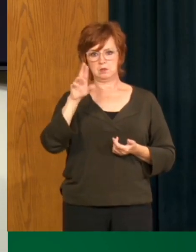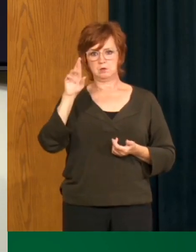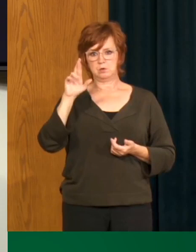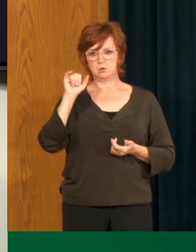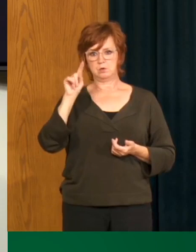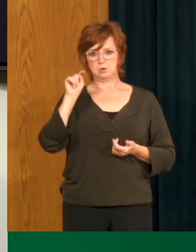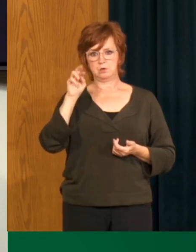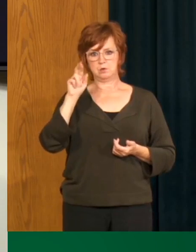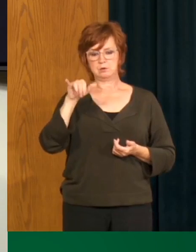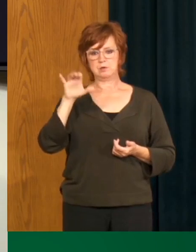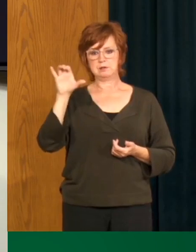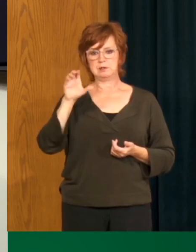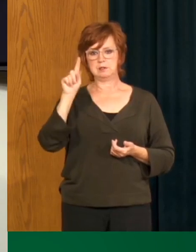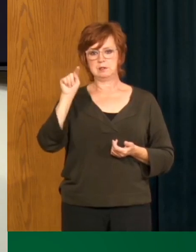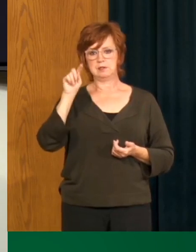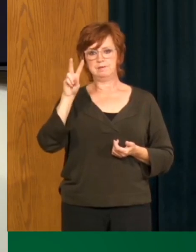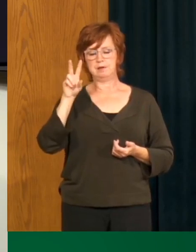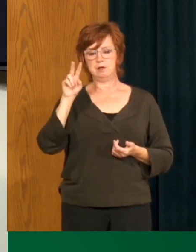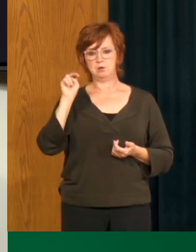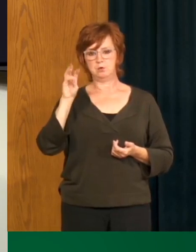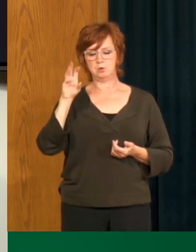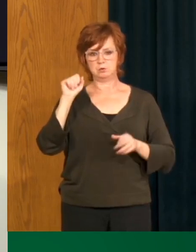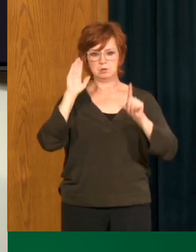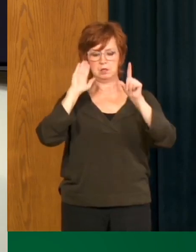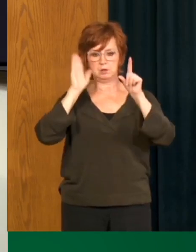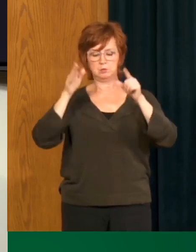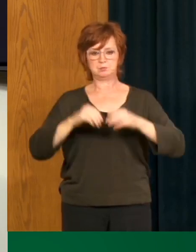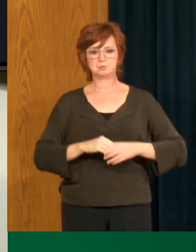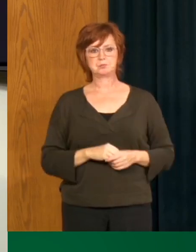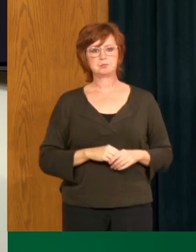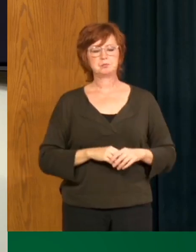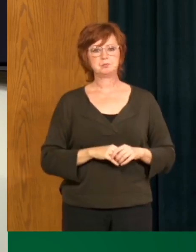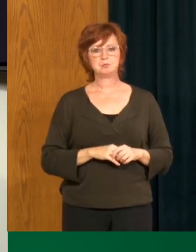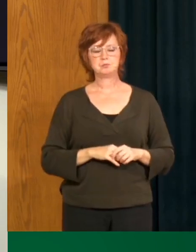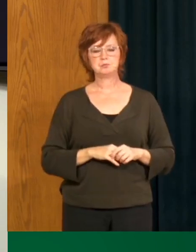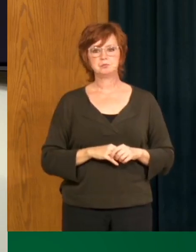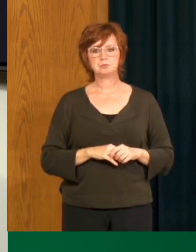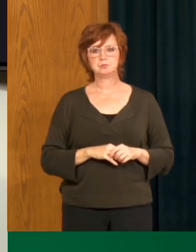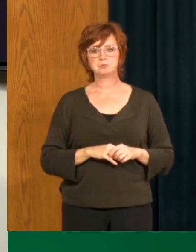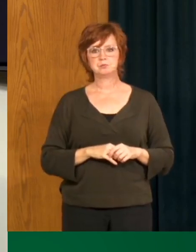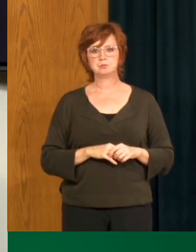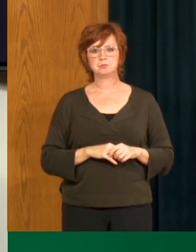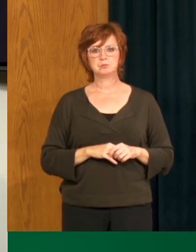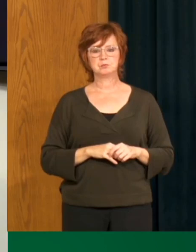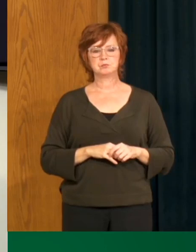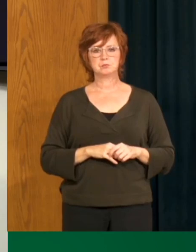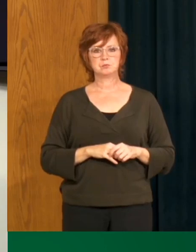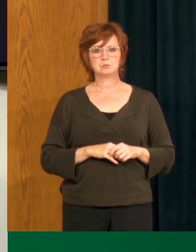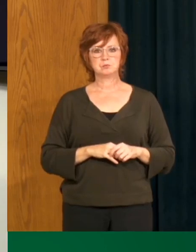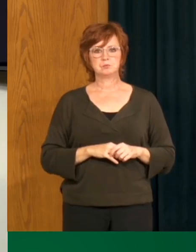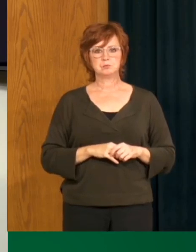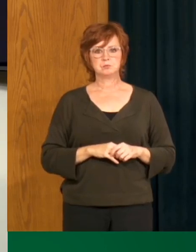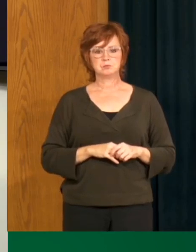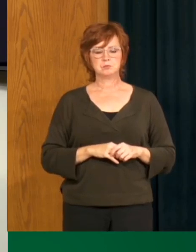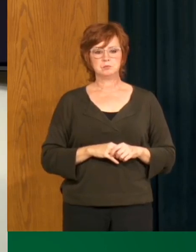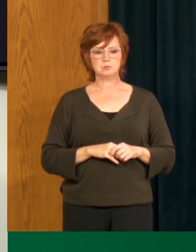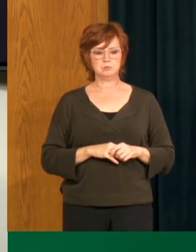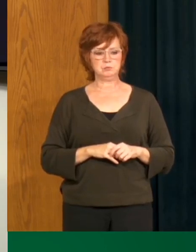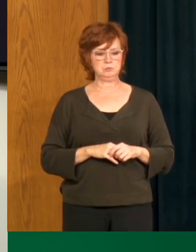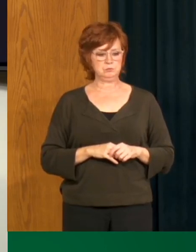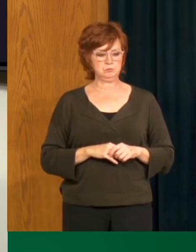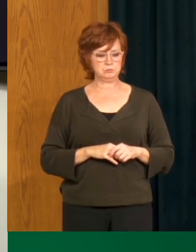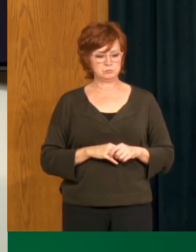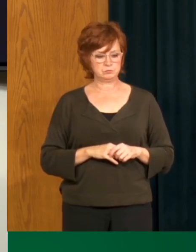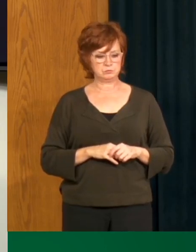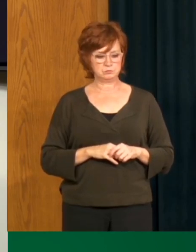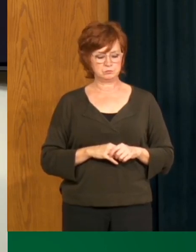CTV. Hi there. So in the past, the government has included flights with confirmed COVID-19